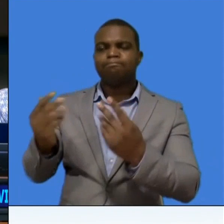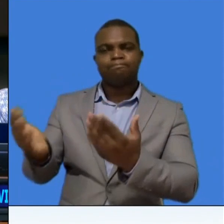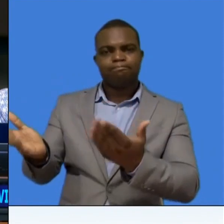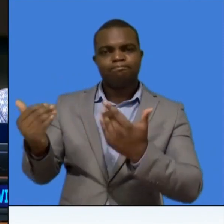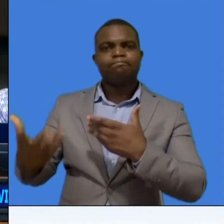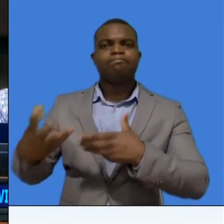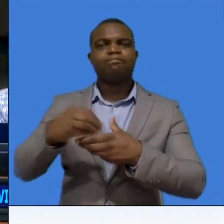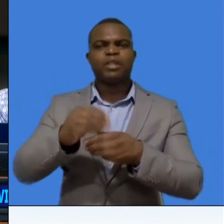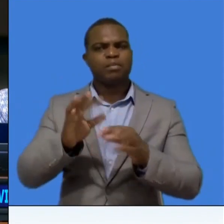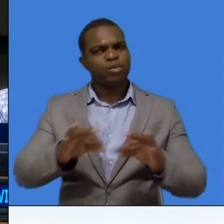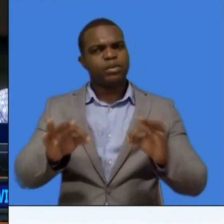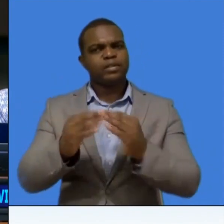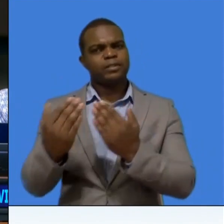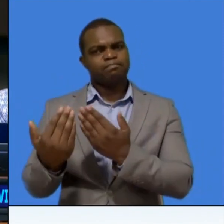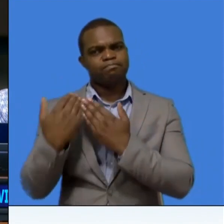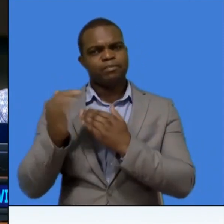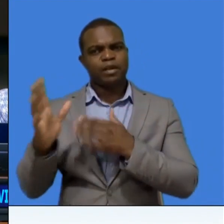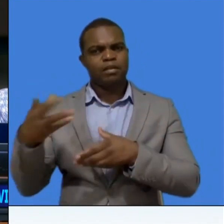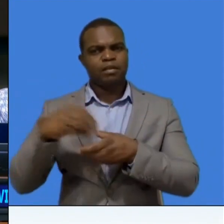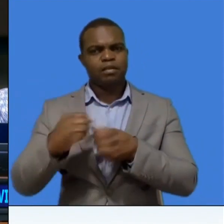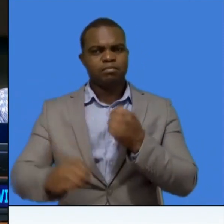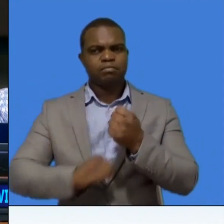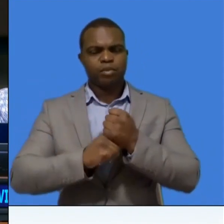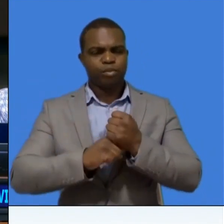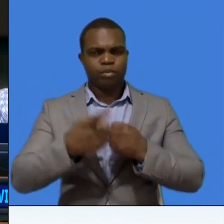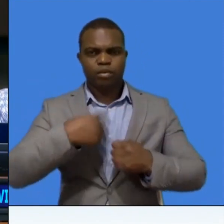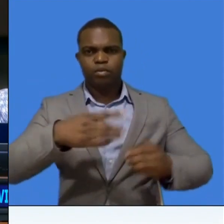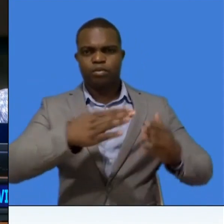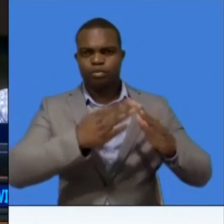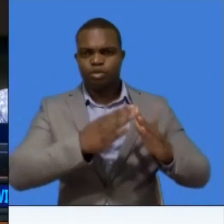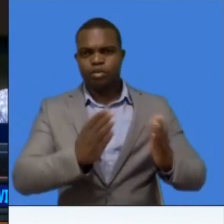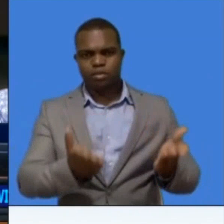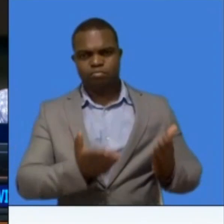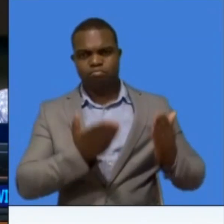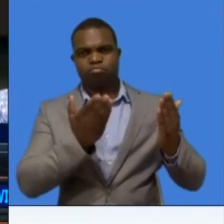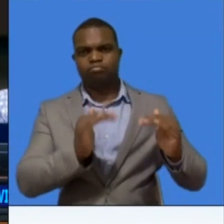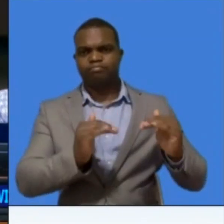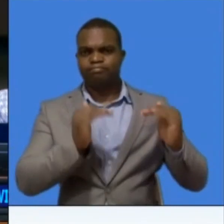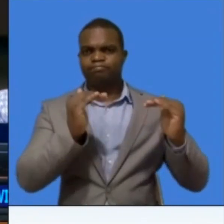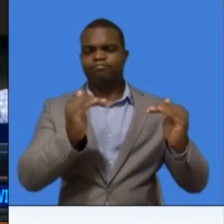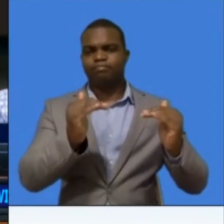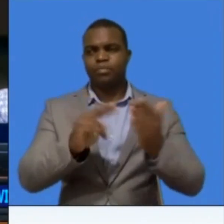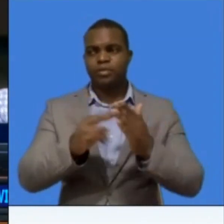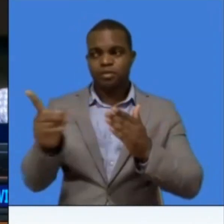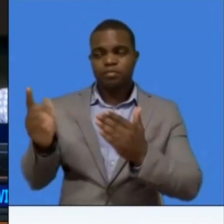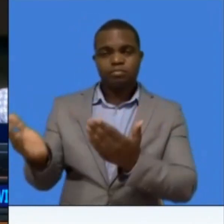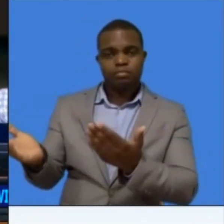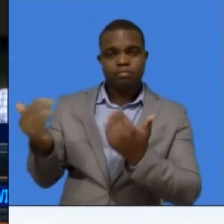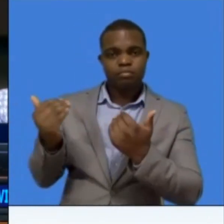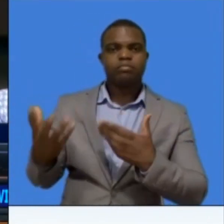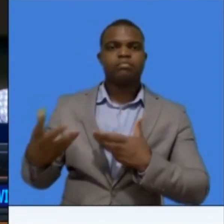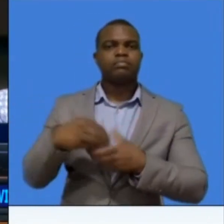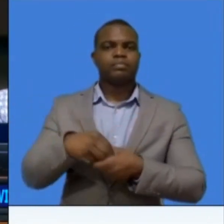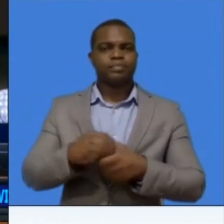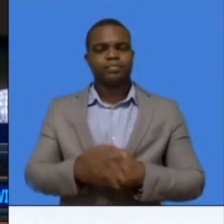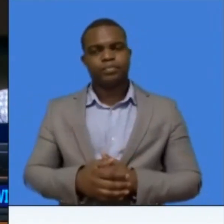opportunity to provide that contribution. If one goes back in history, when the Millennium Development Goals were adopted, within those